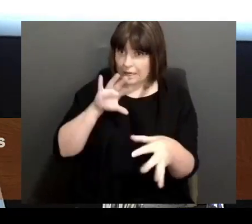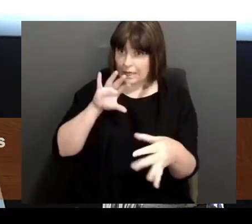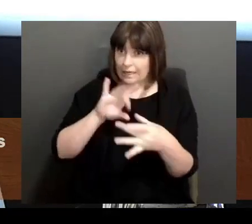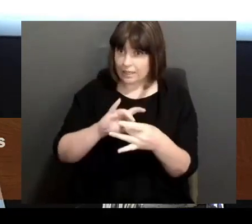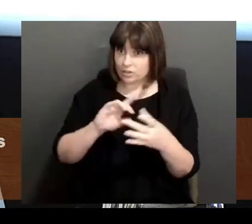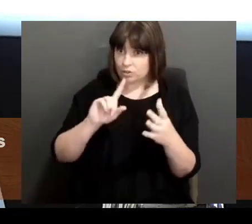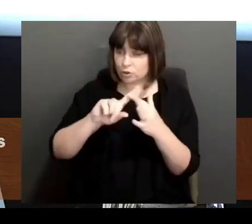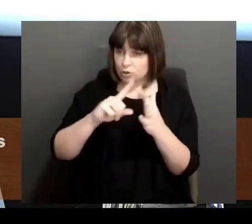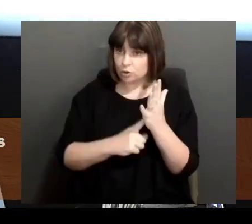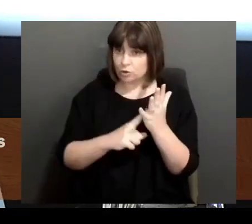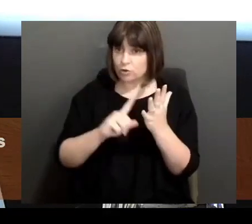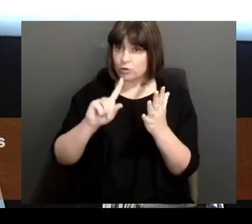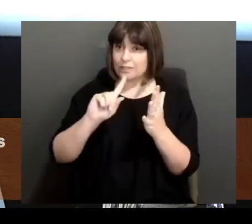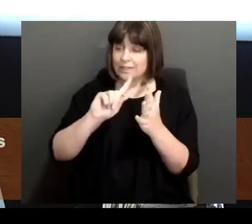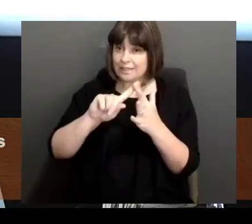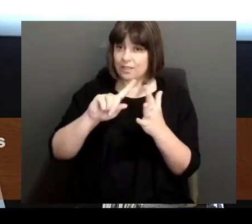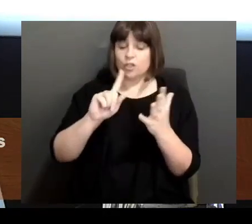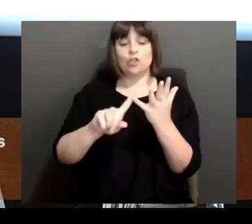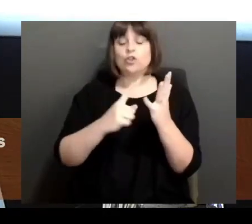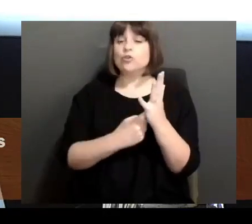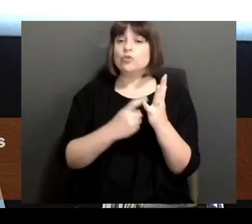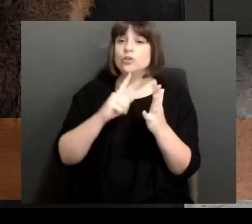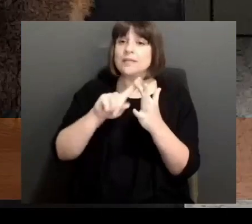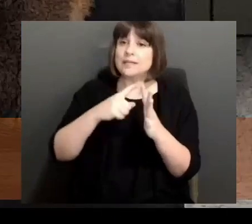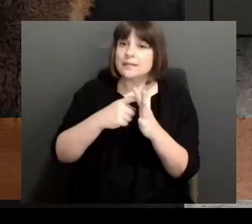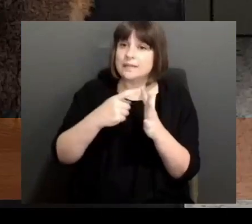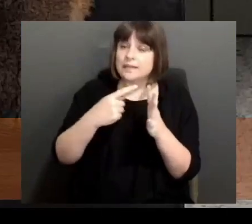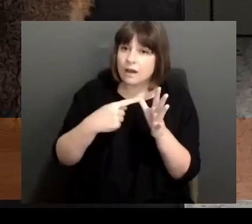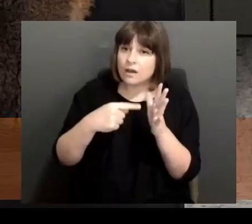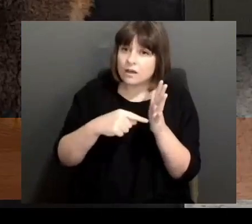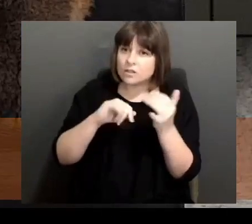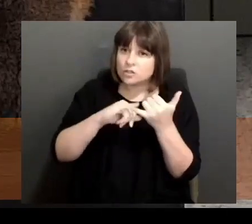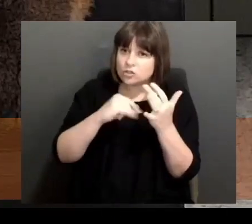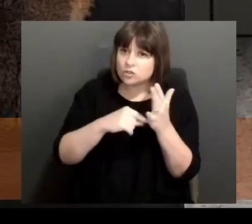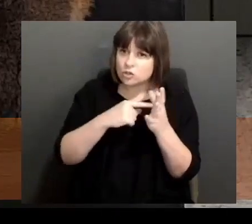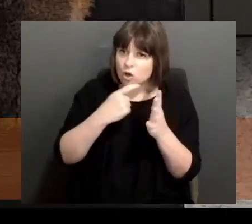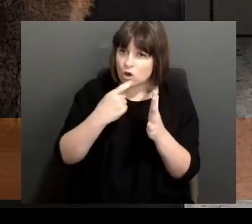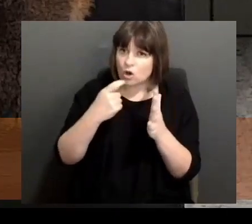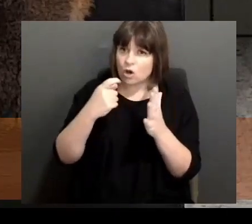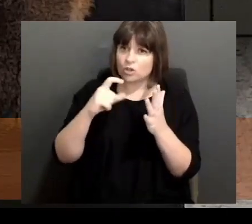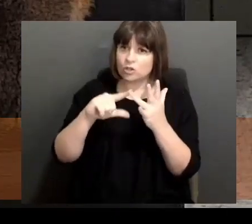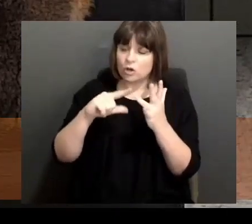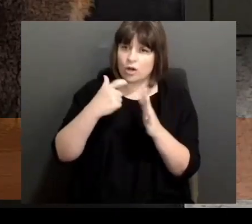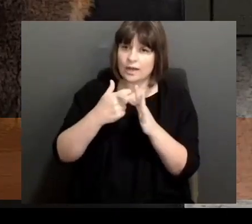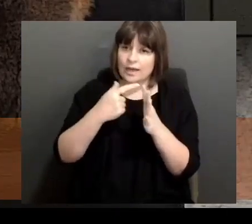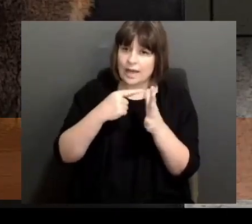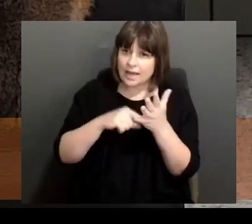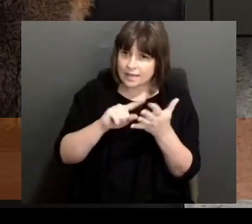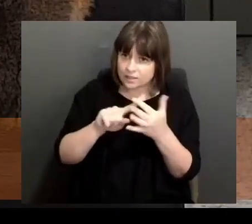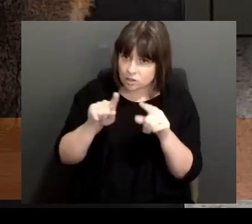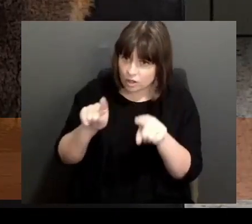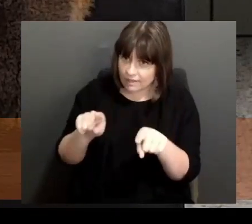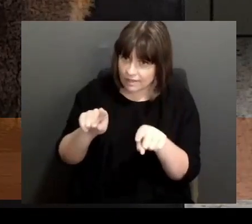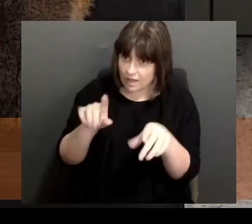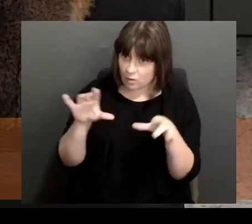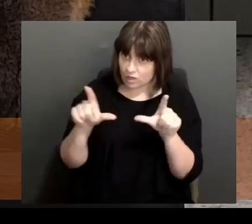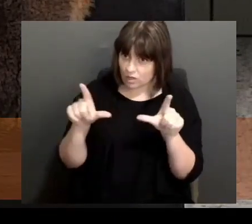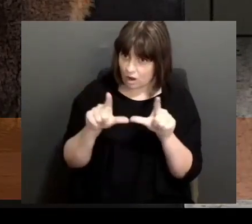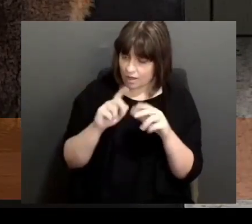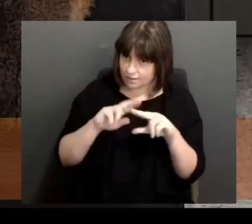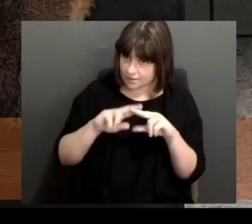nevertheless, the state continued to benefit from the payment of licence fees where those licence fees were paid.